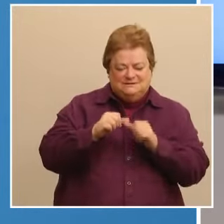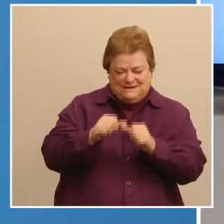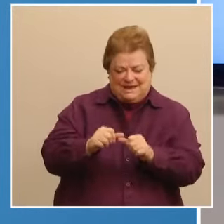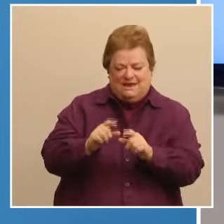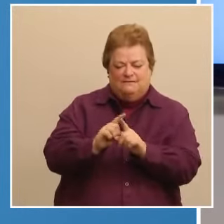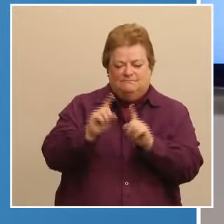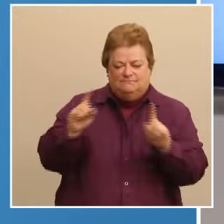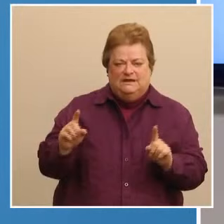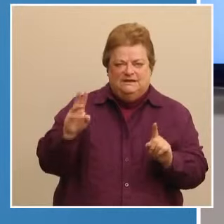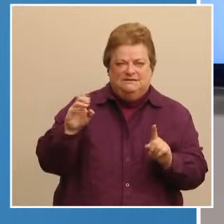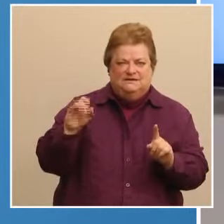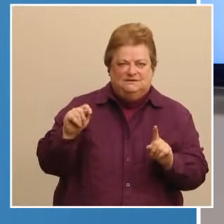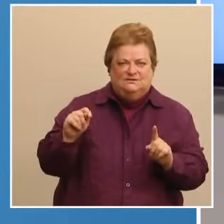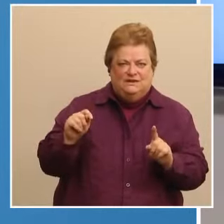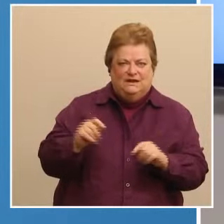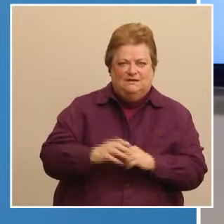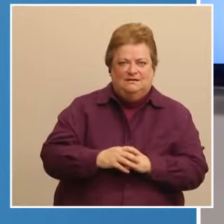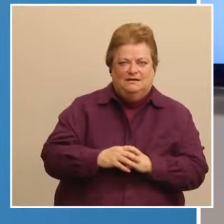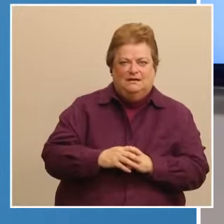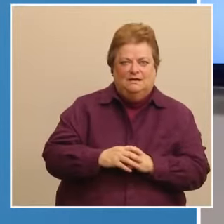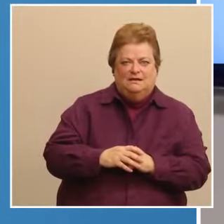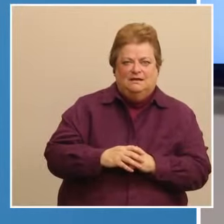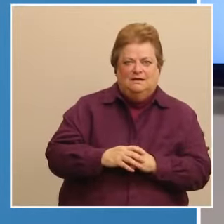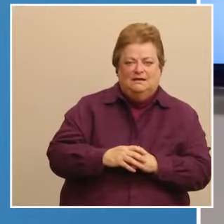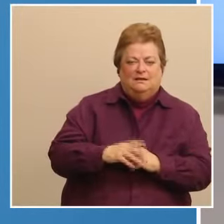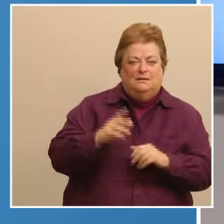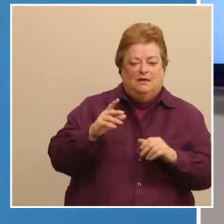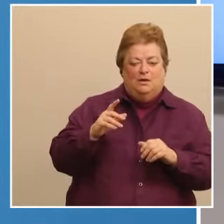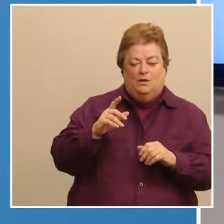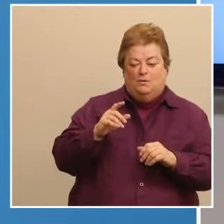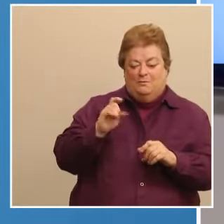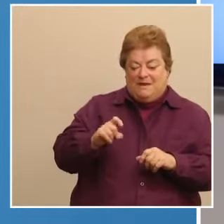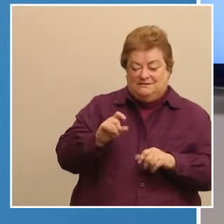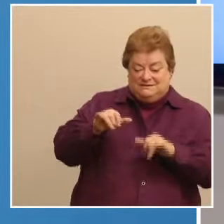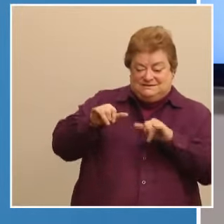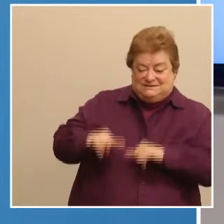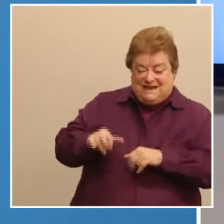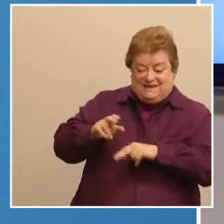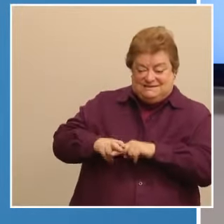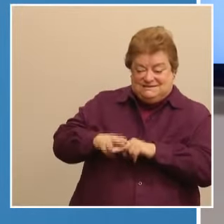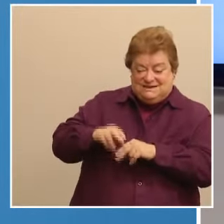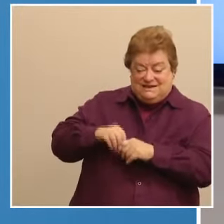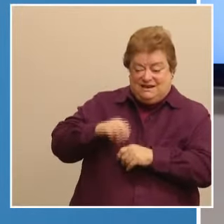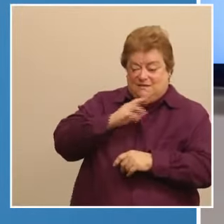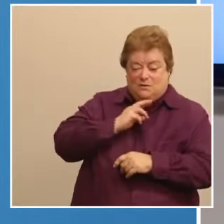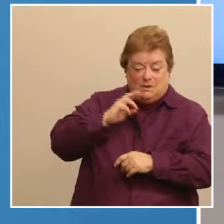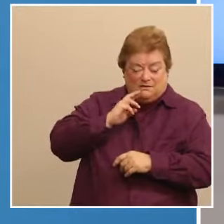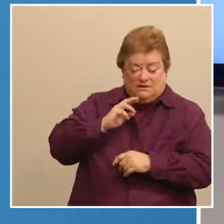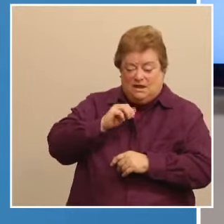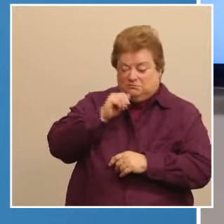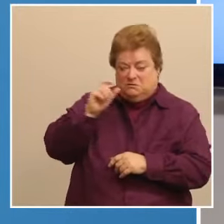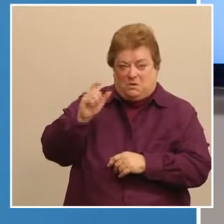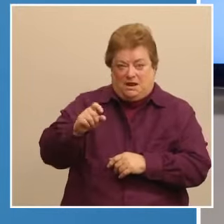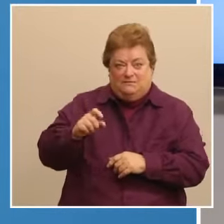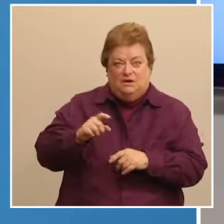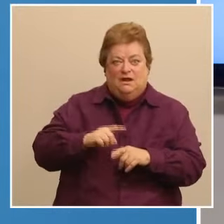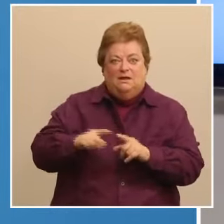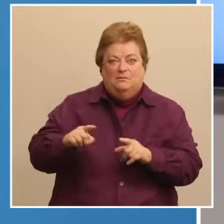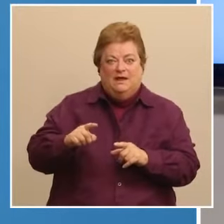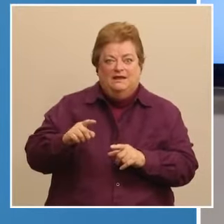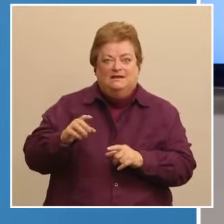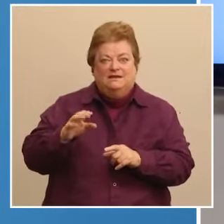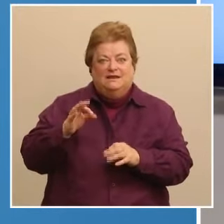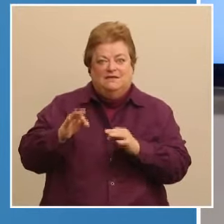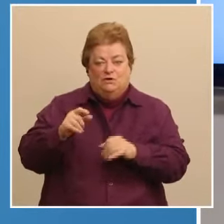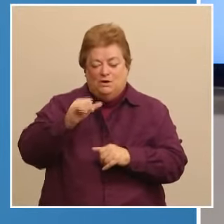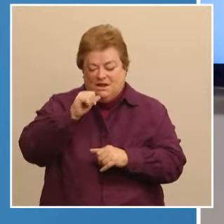apart. Individuals no longer will have to remain seated. However, anytime individuals are not seated at their